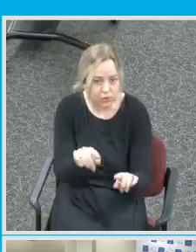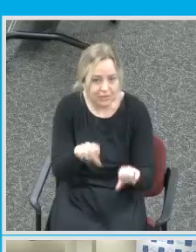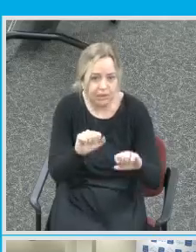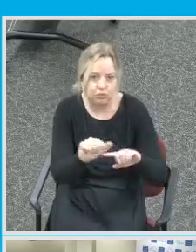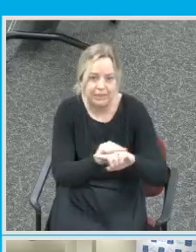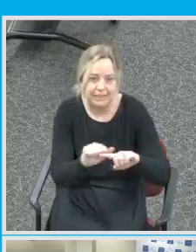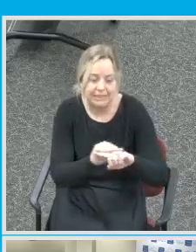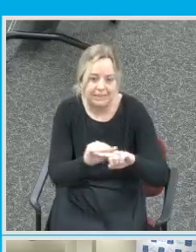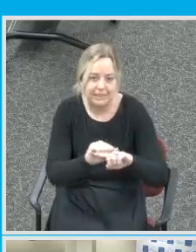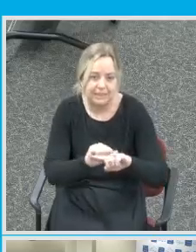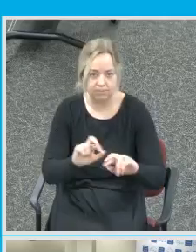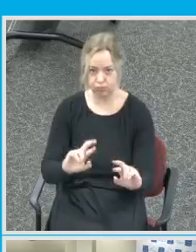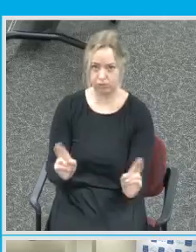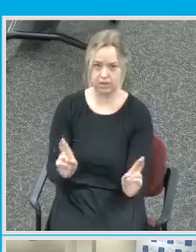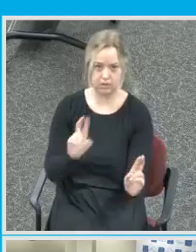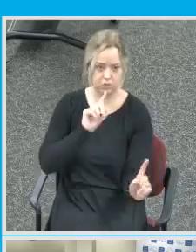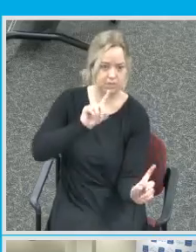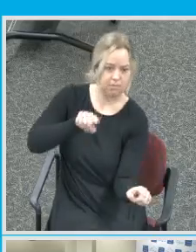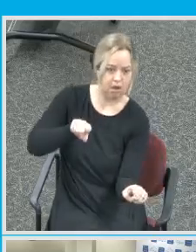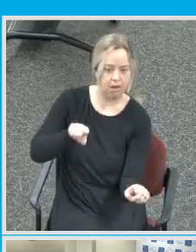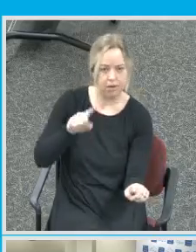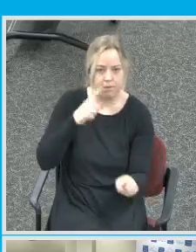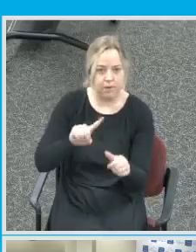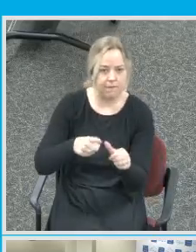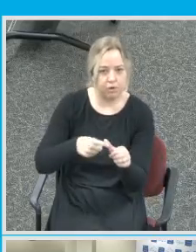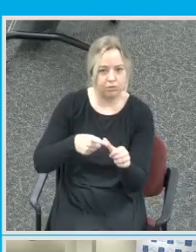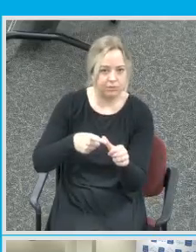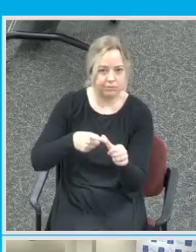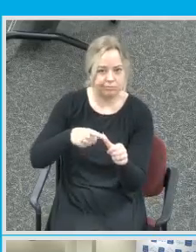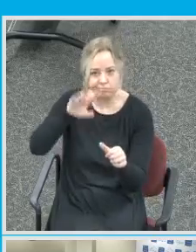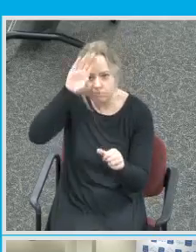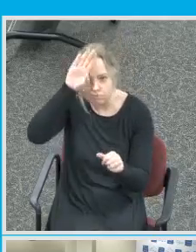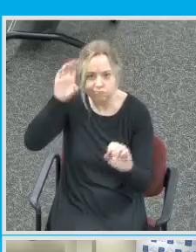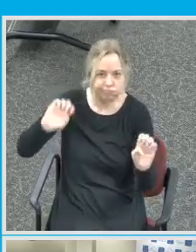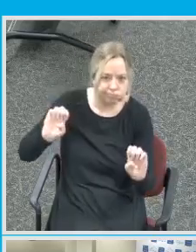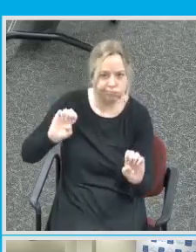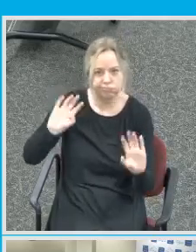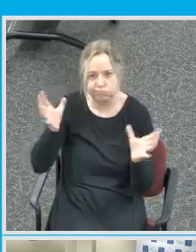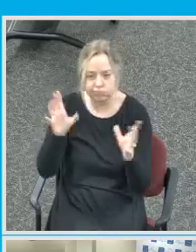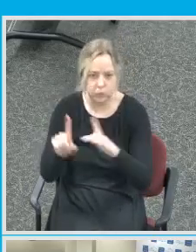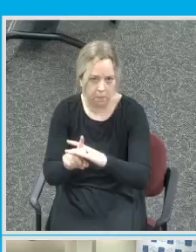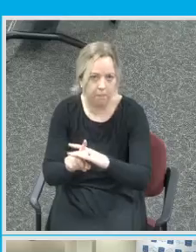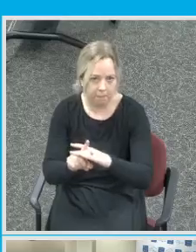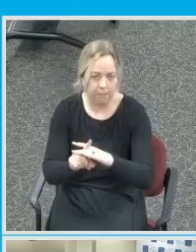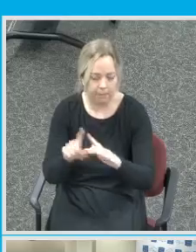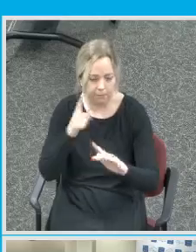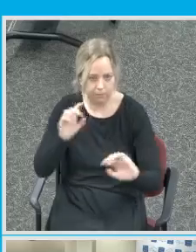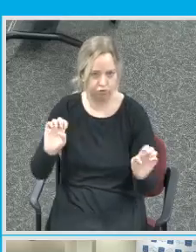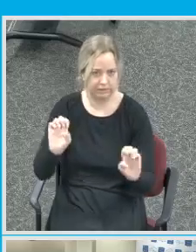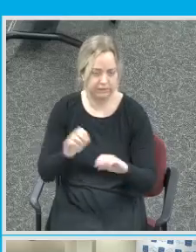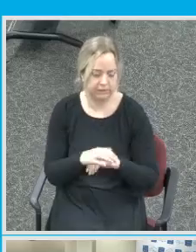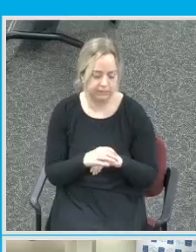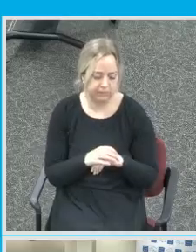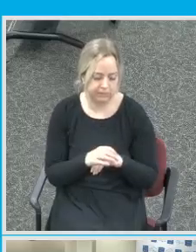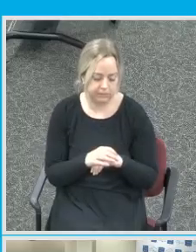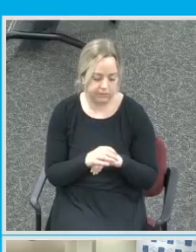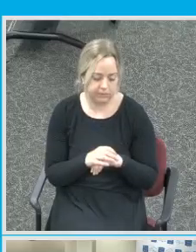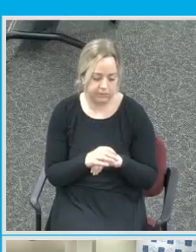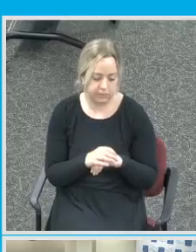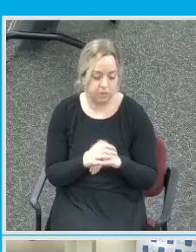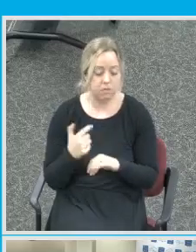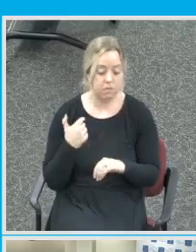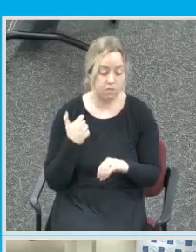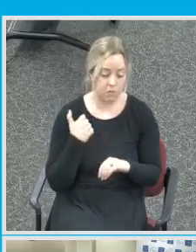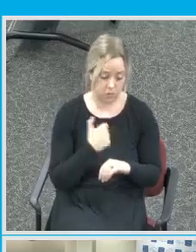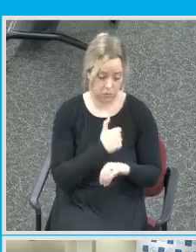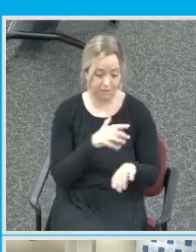to prepare, serve, and first responder roles they may have in public health or other emergencies. And whereas EPCPH